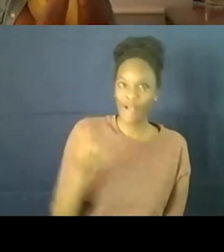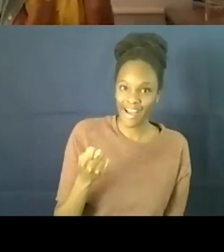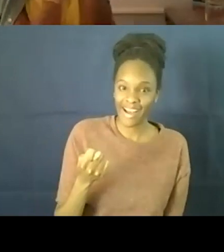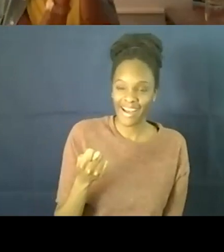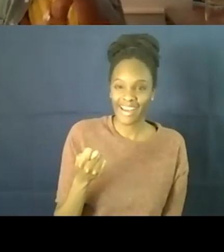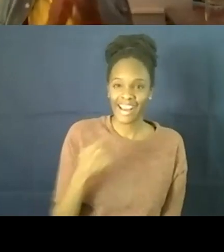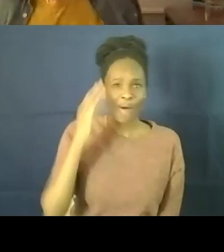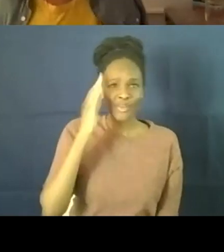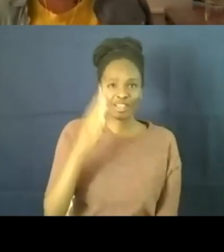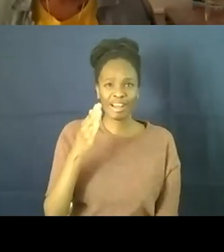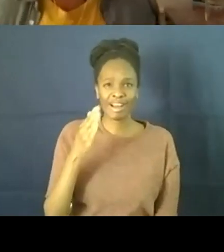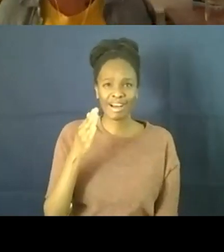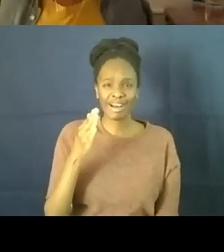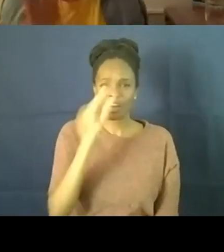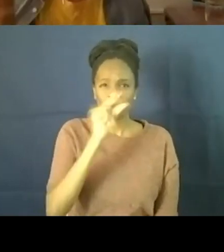going to Google that. I love it.